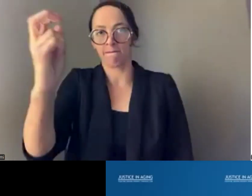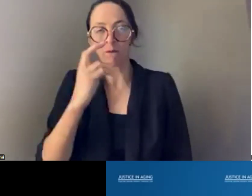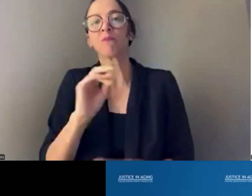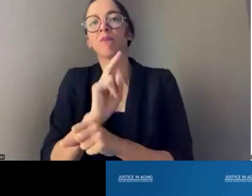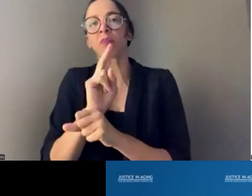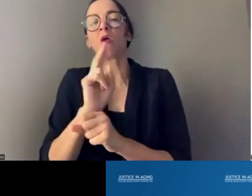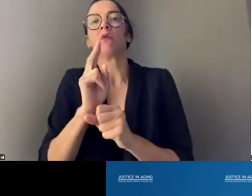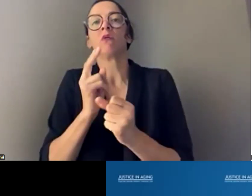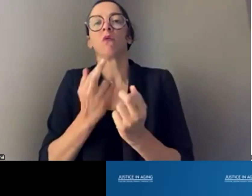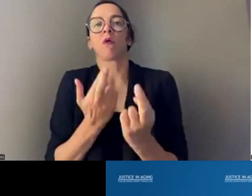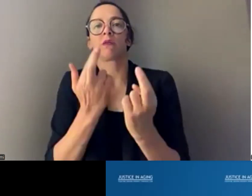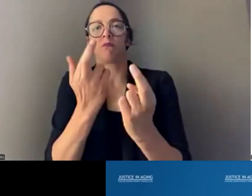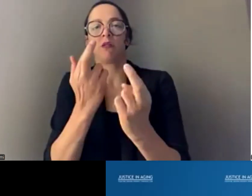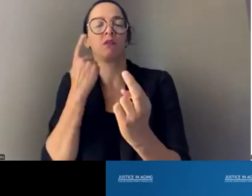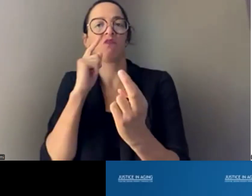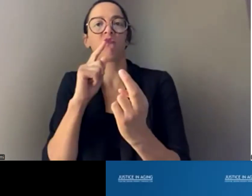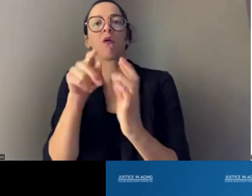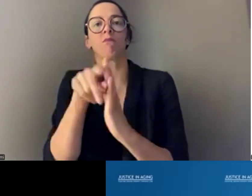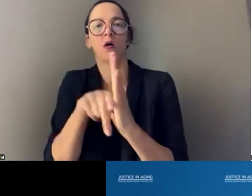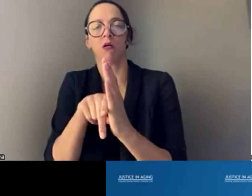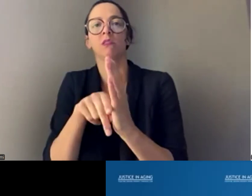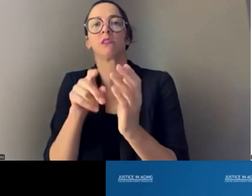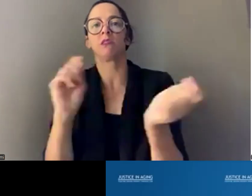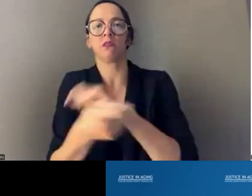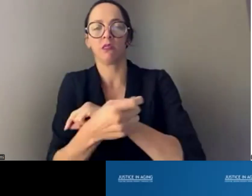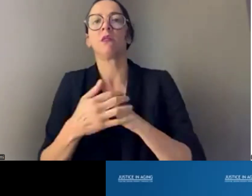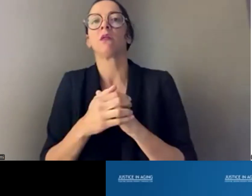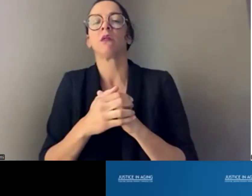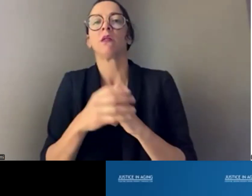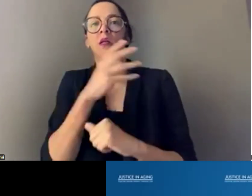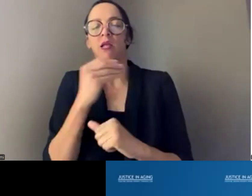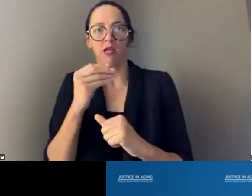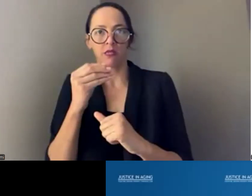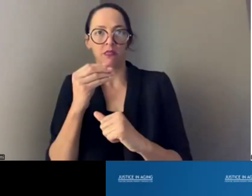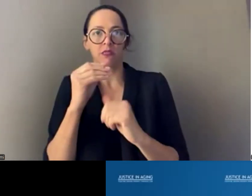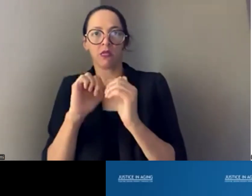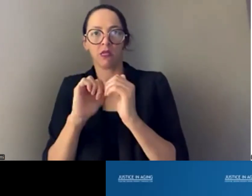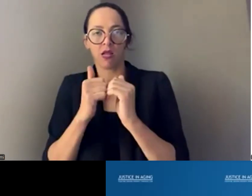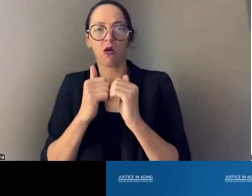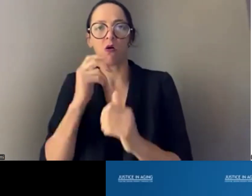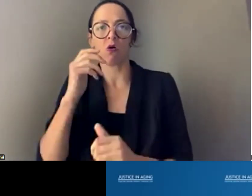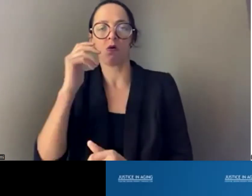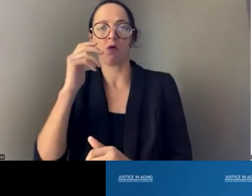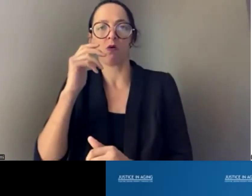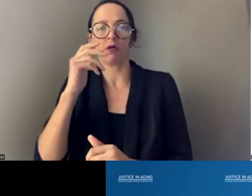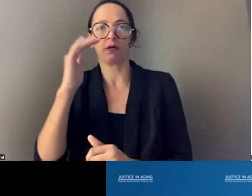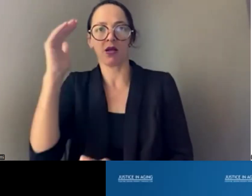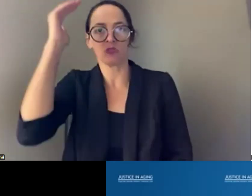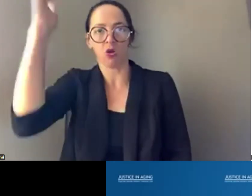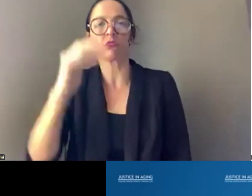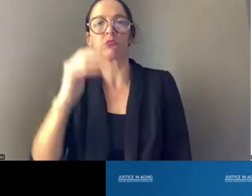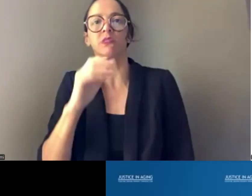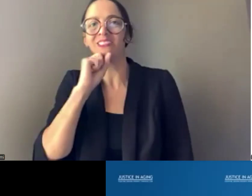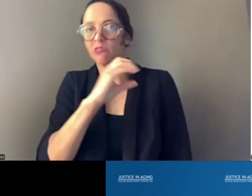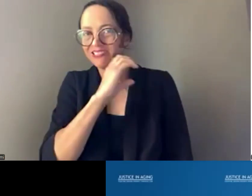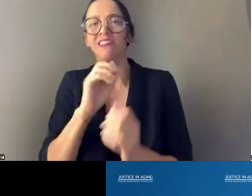recommendations and changes that include equity and access for older adults and people with disabilities. And then number 2 is includes